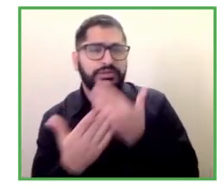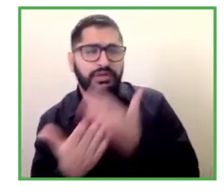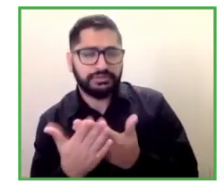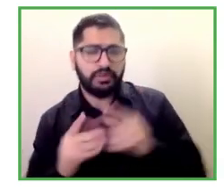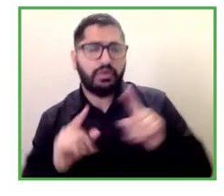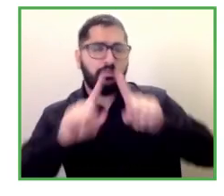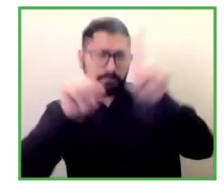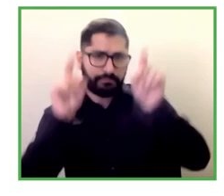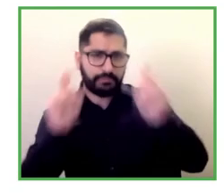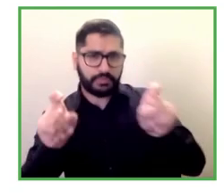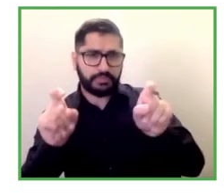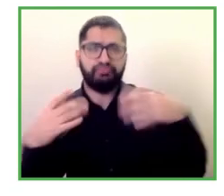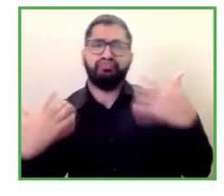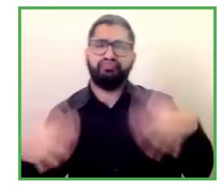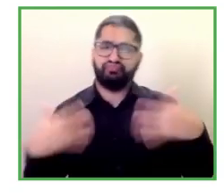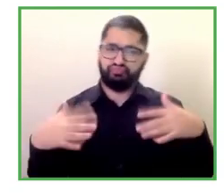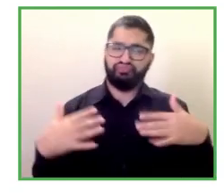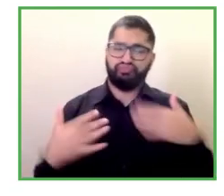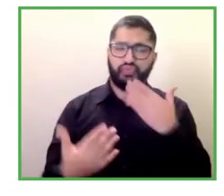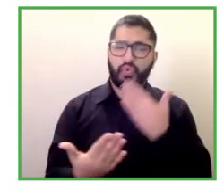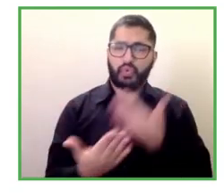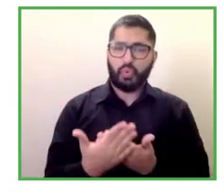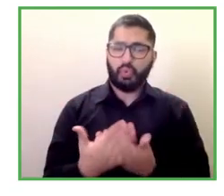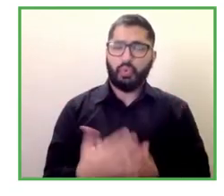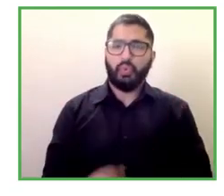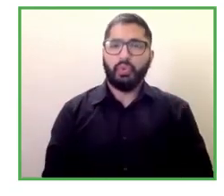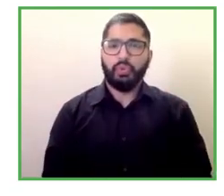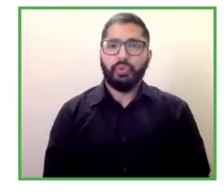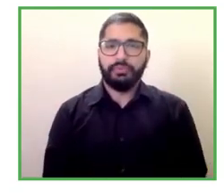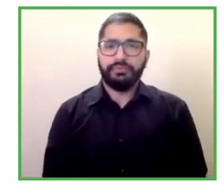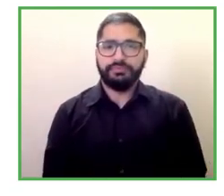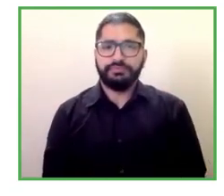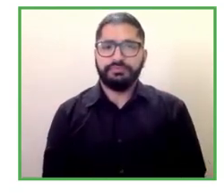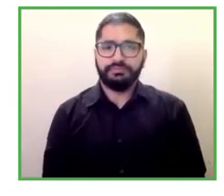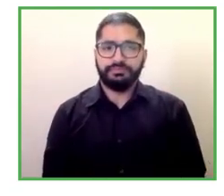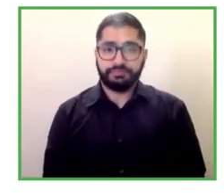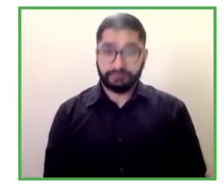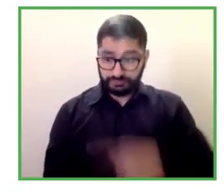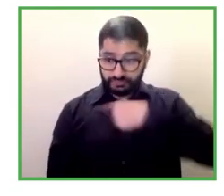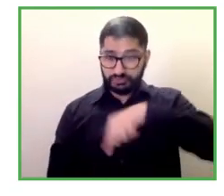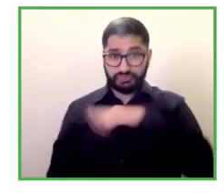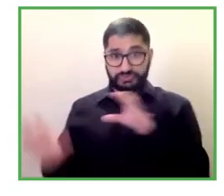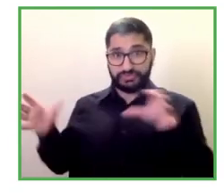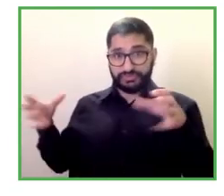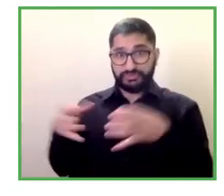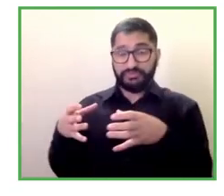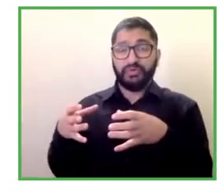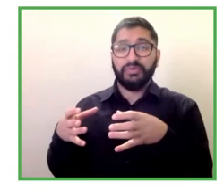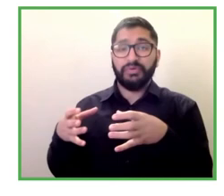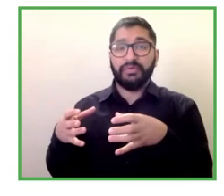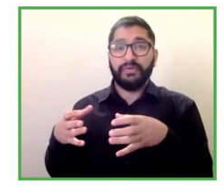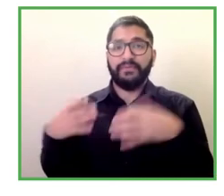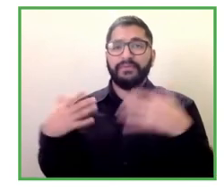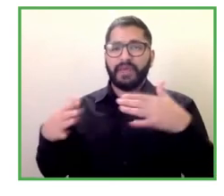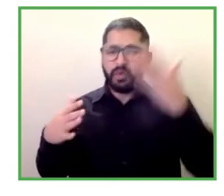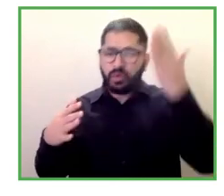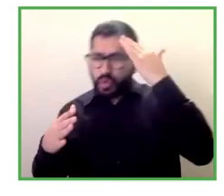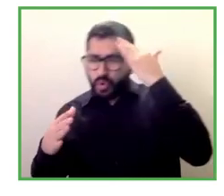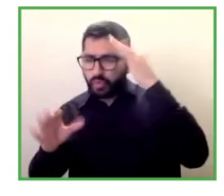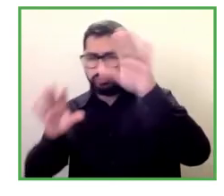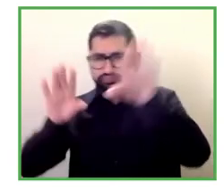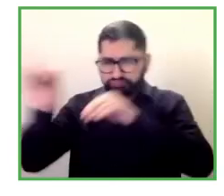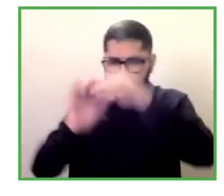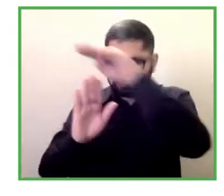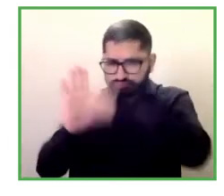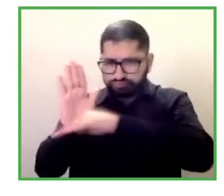We collect information as far as the requests that come to our initiative for